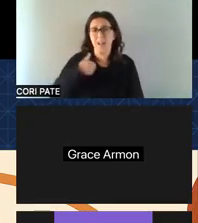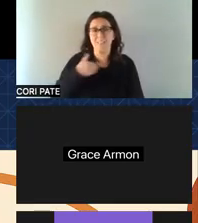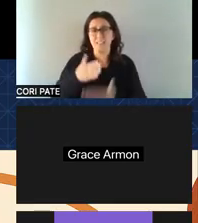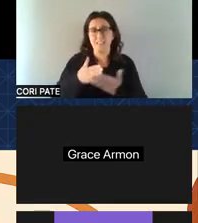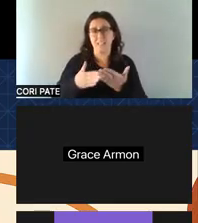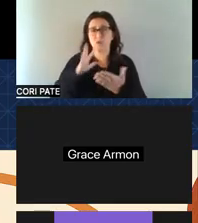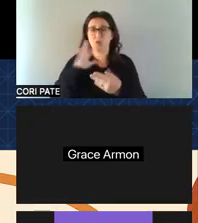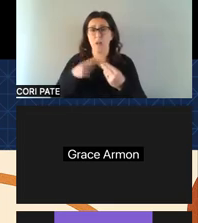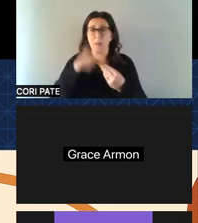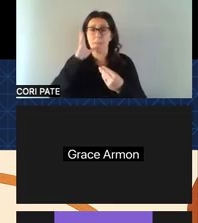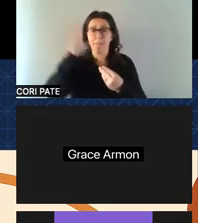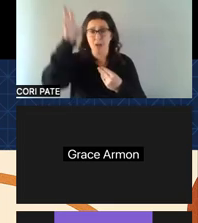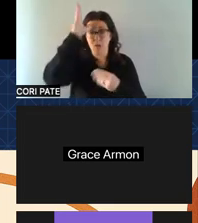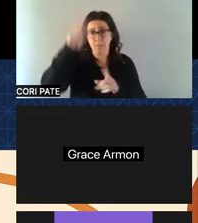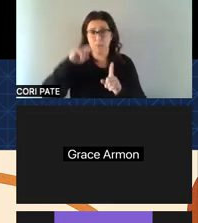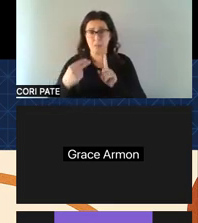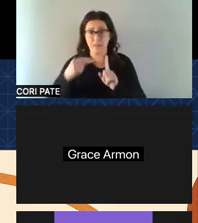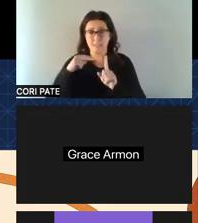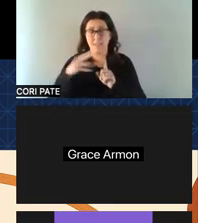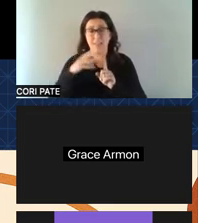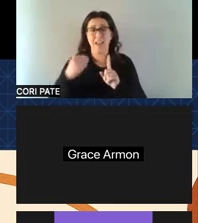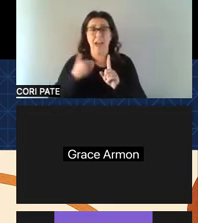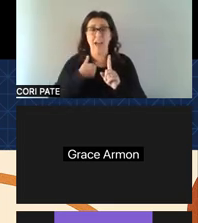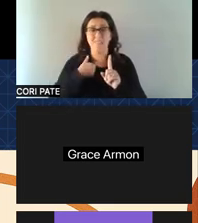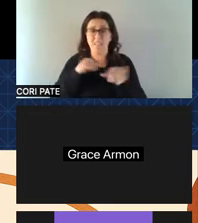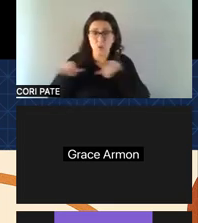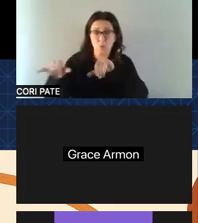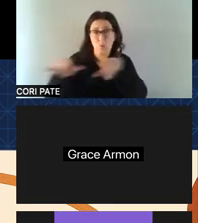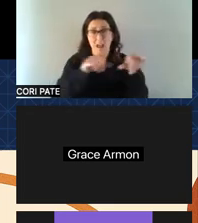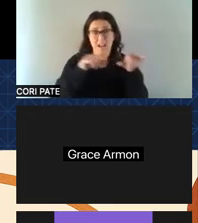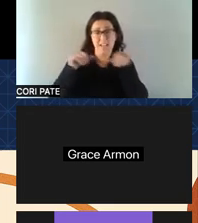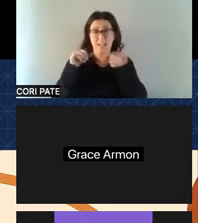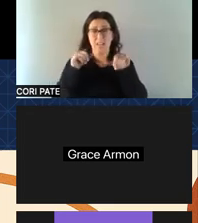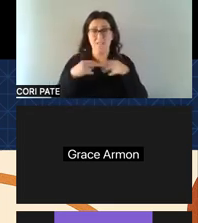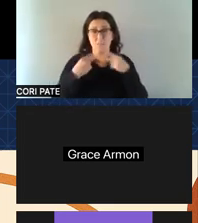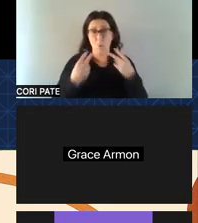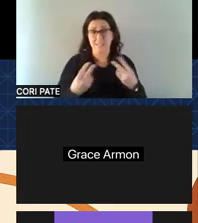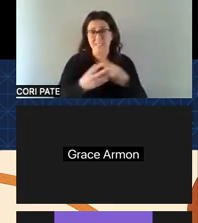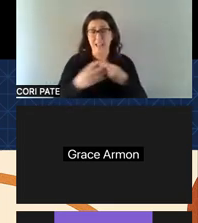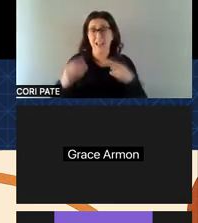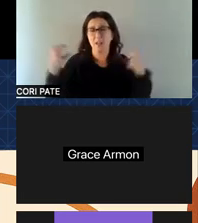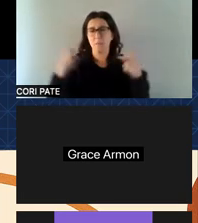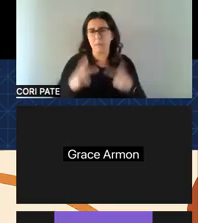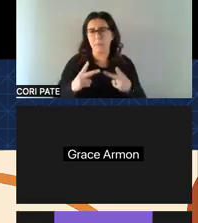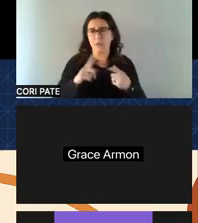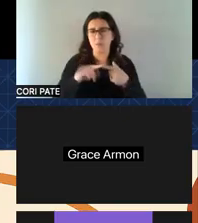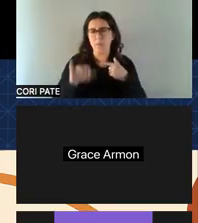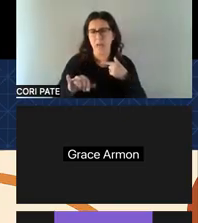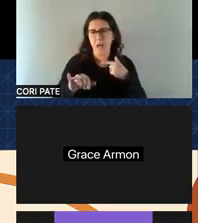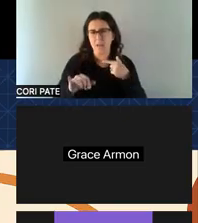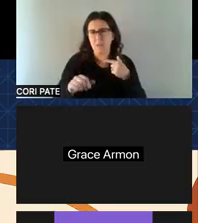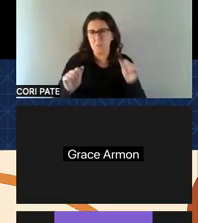perspective, about just united voice, and we could coming back to this, and maybe we